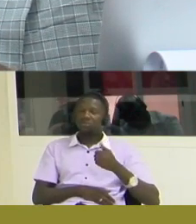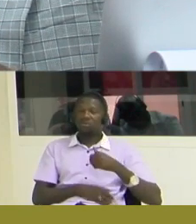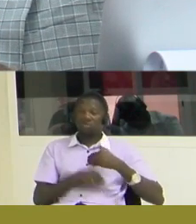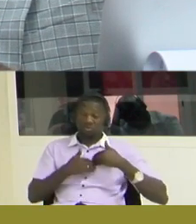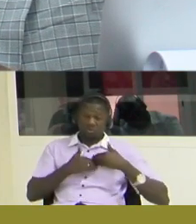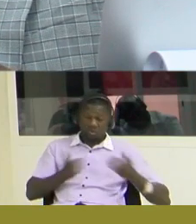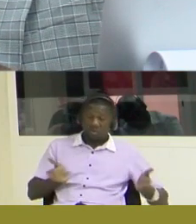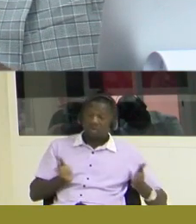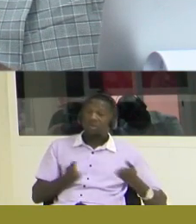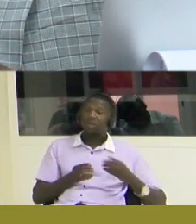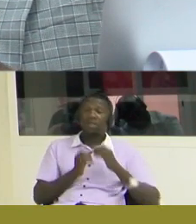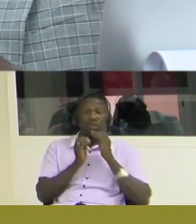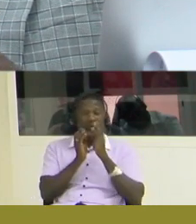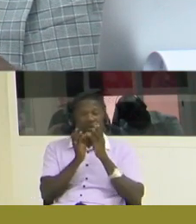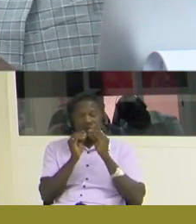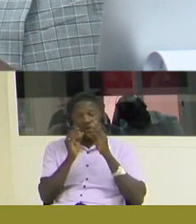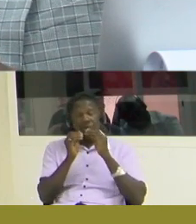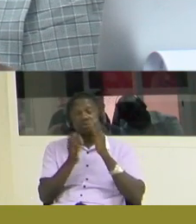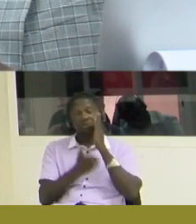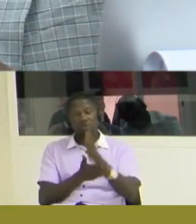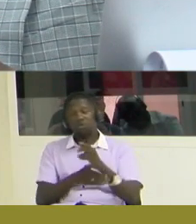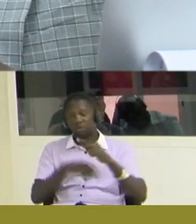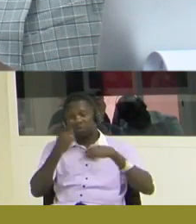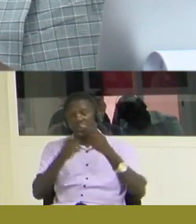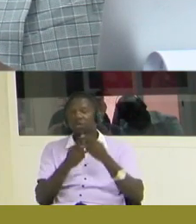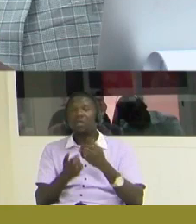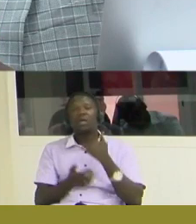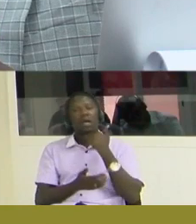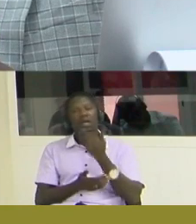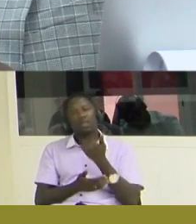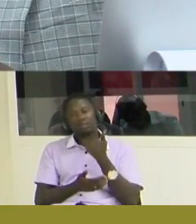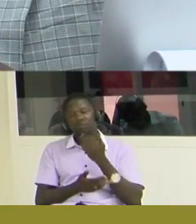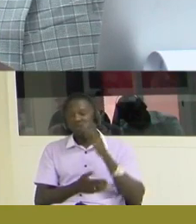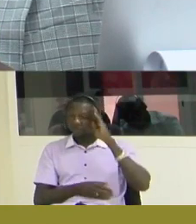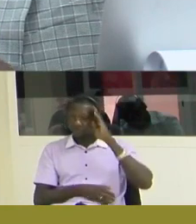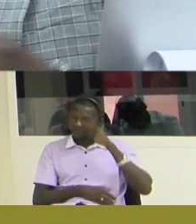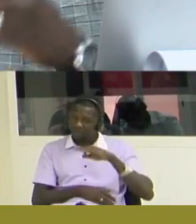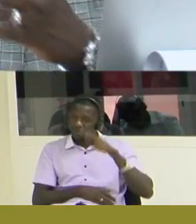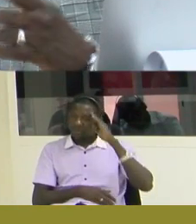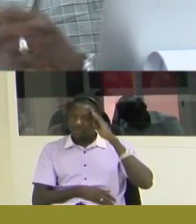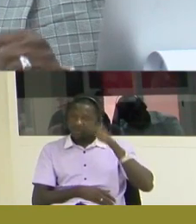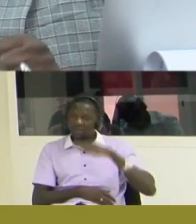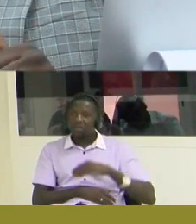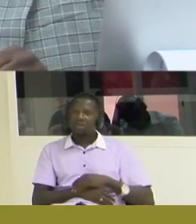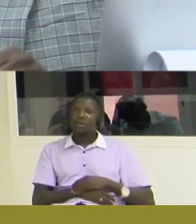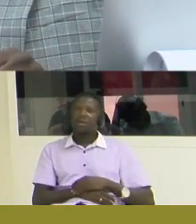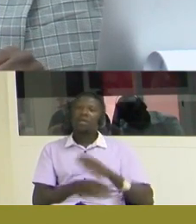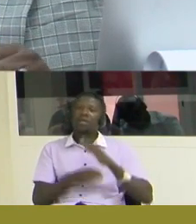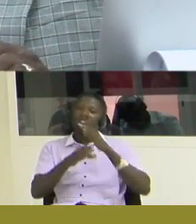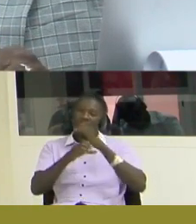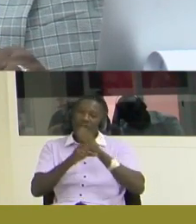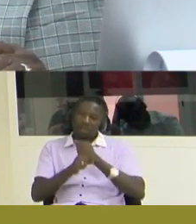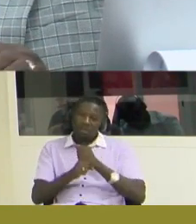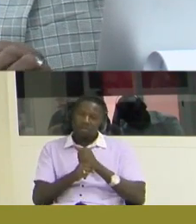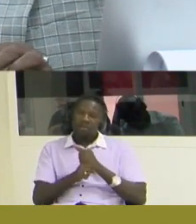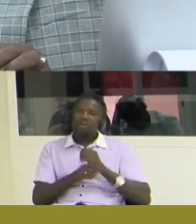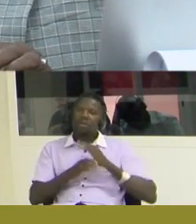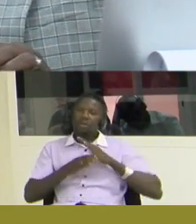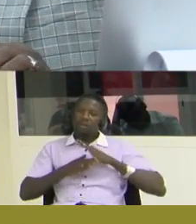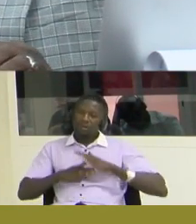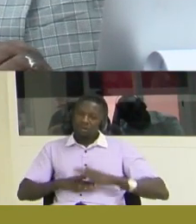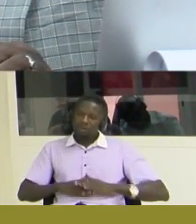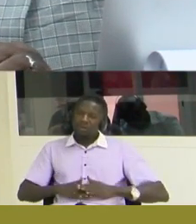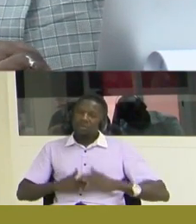speak the truth about it and ask for forgiveness and help heal the rift and the